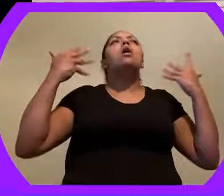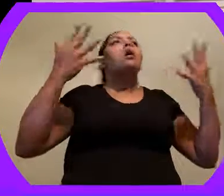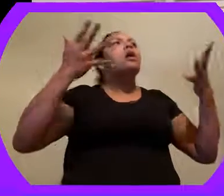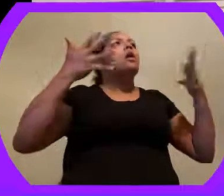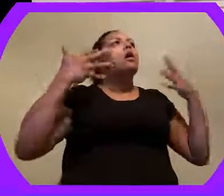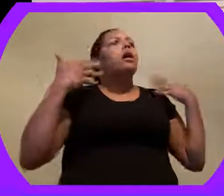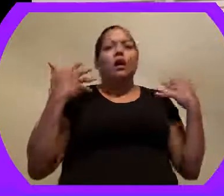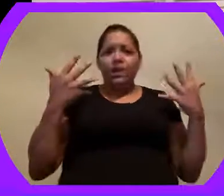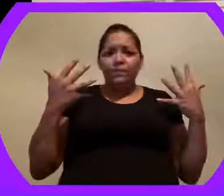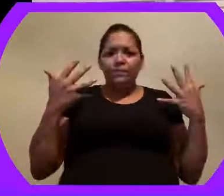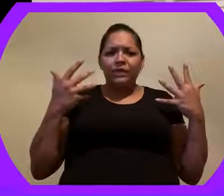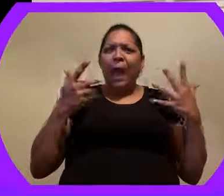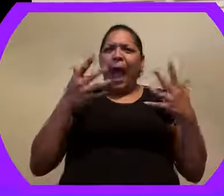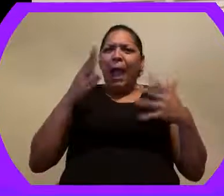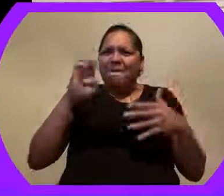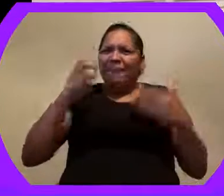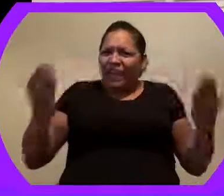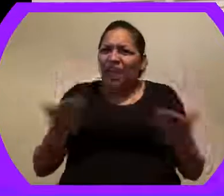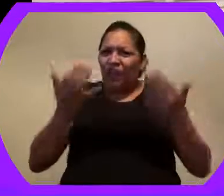I feel the air against my face?